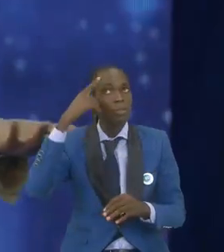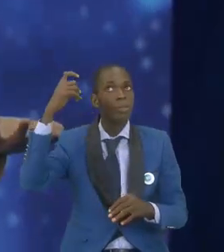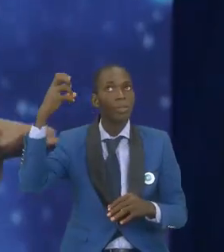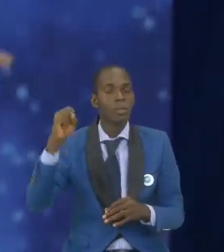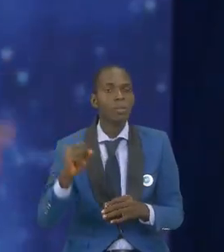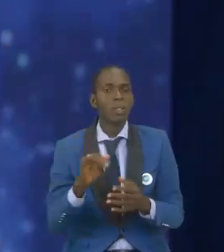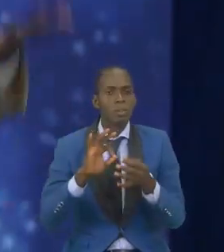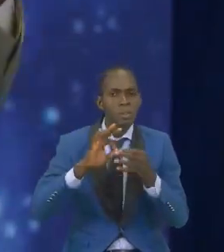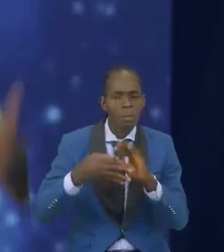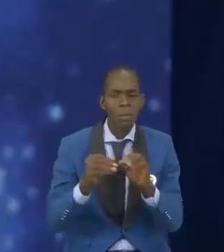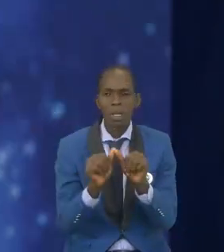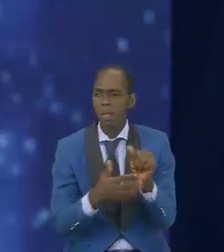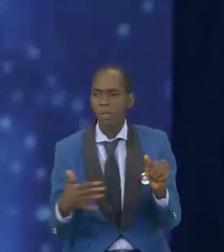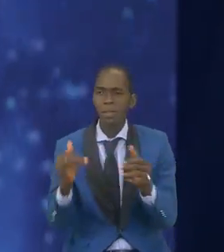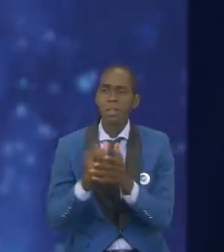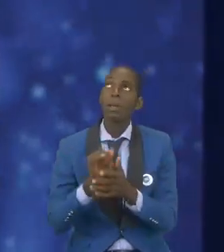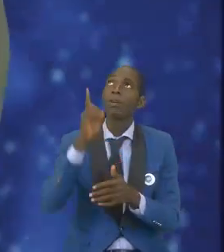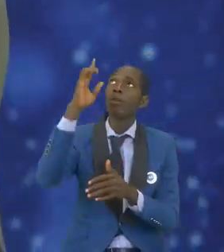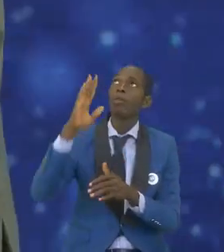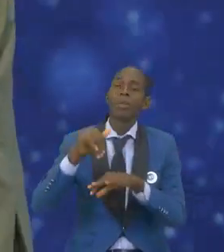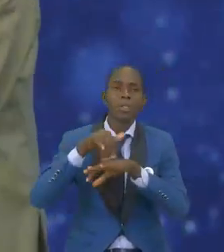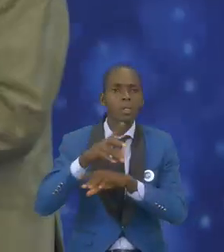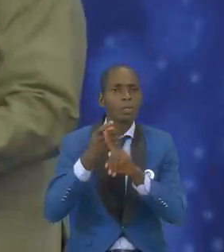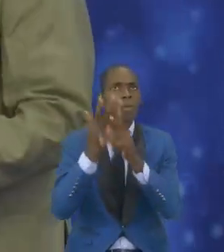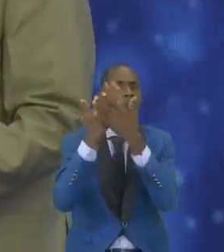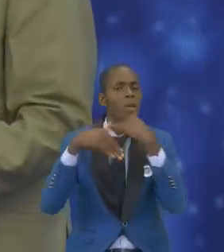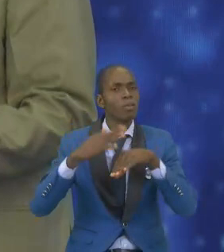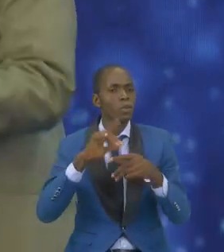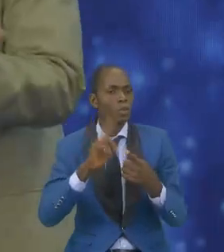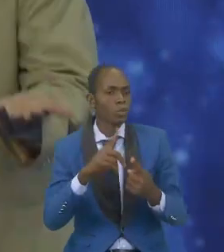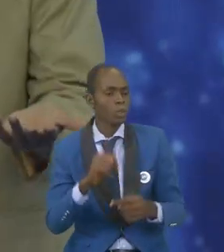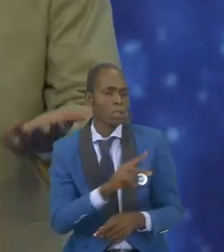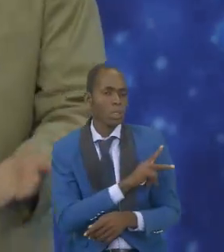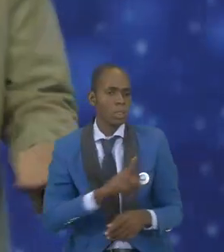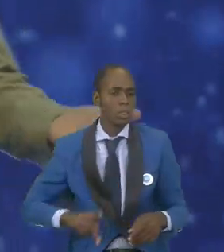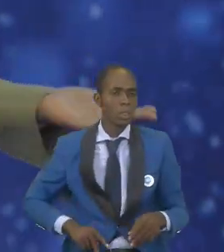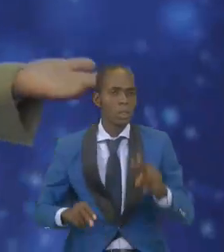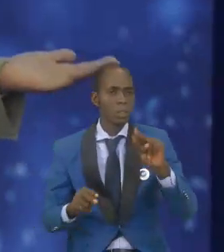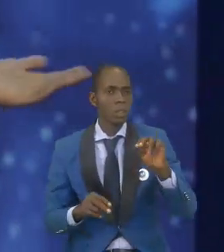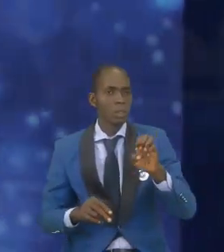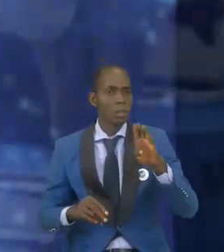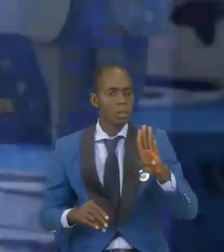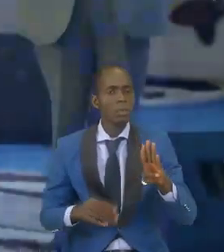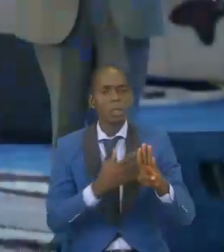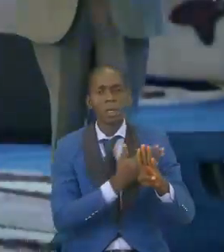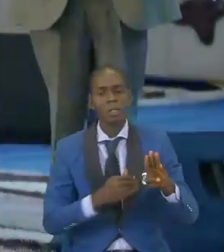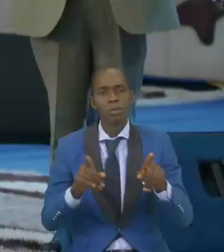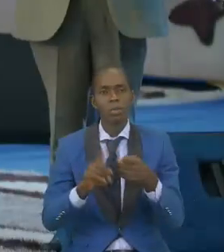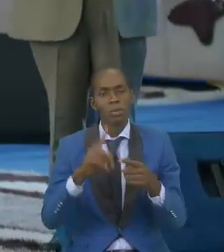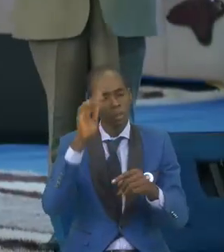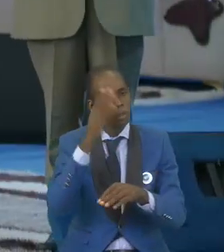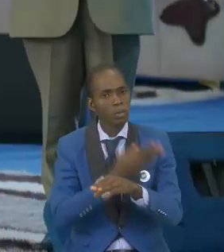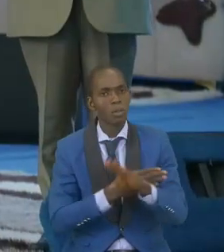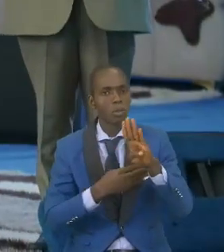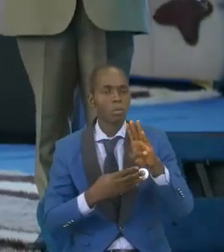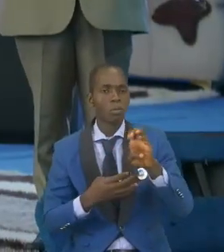interpreting everything God gave from heaven to Nebuchadnezzar and Belshazzar. Now that man had to